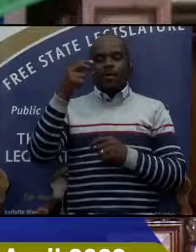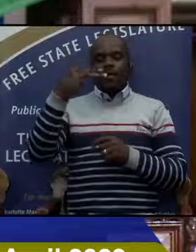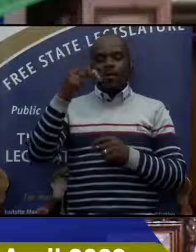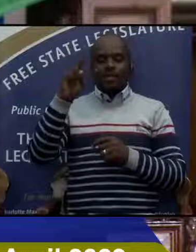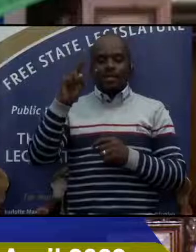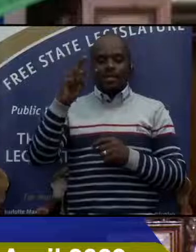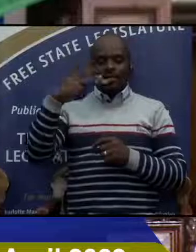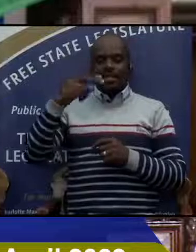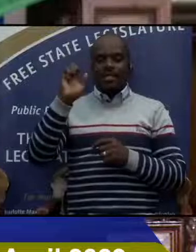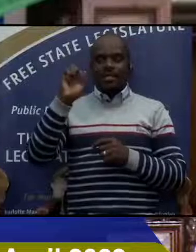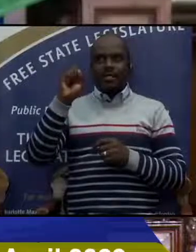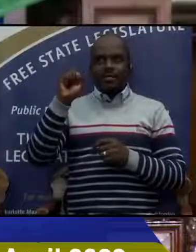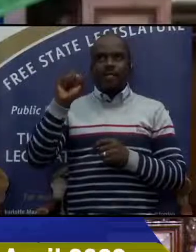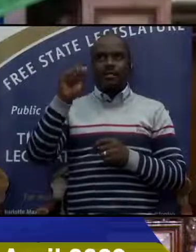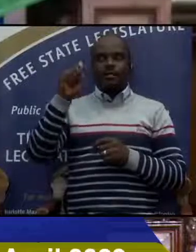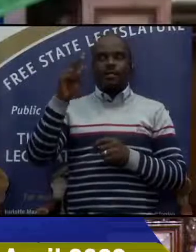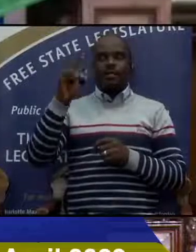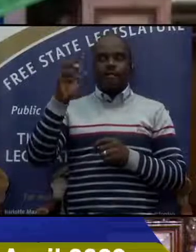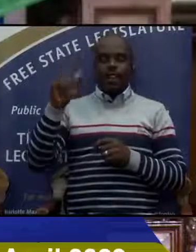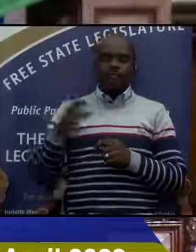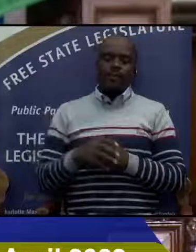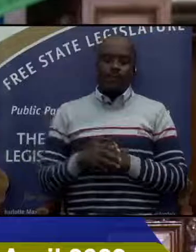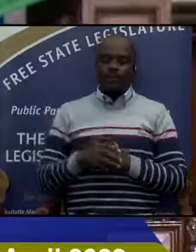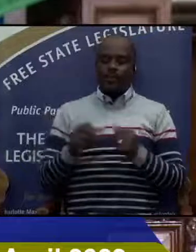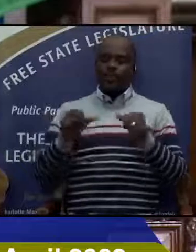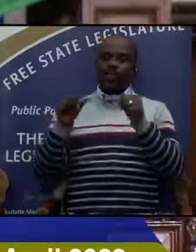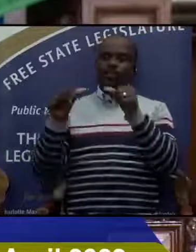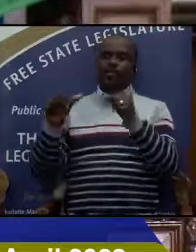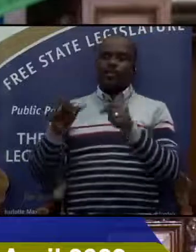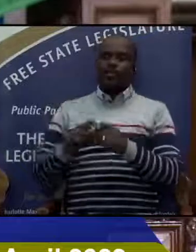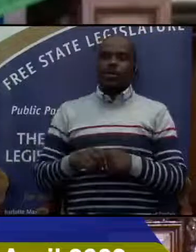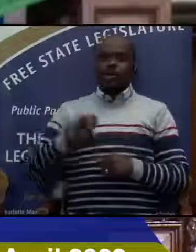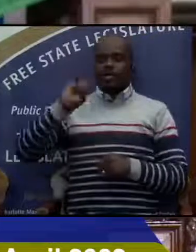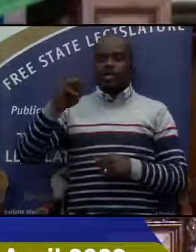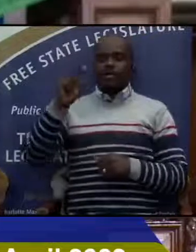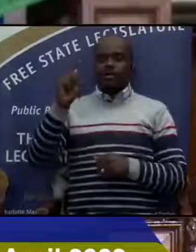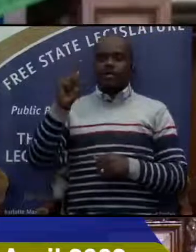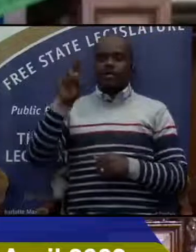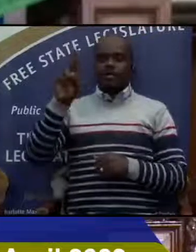Honourable Johnson. Your time is up.